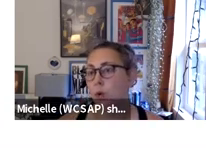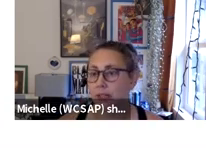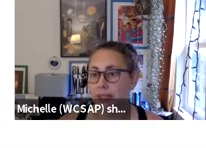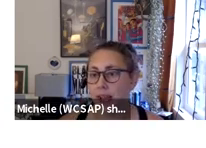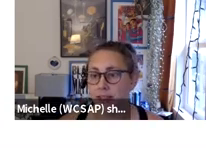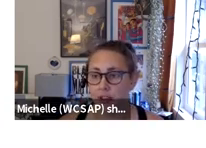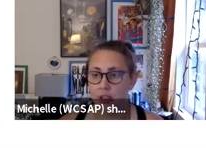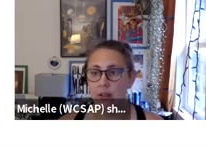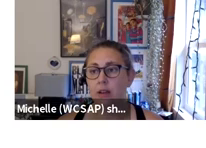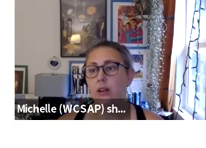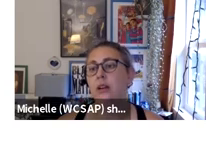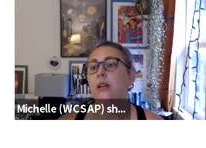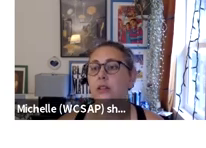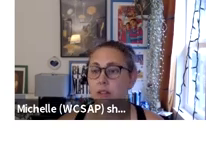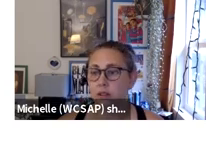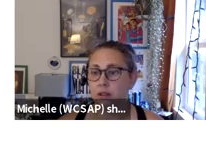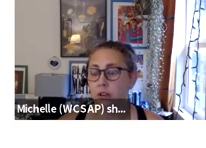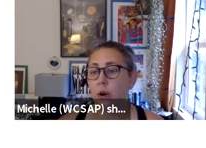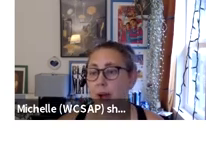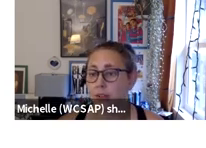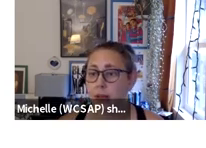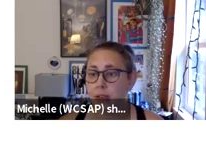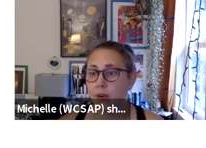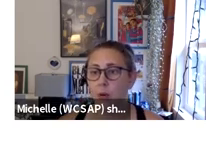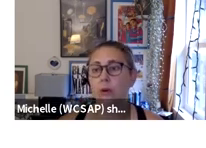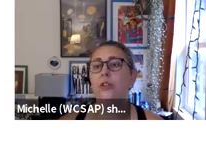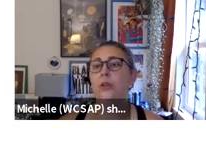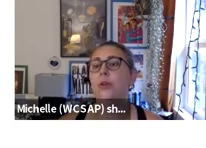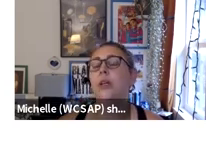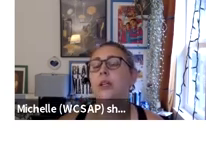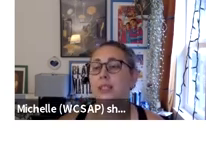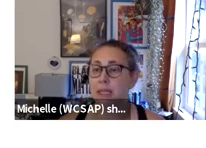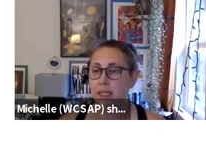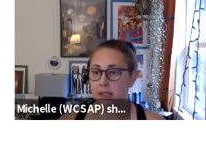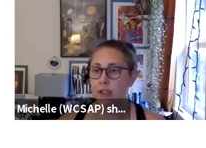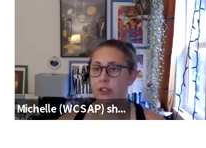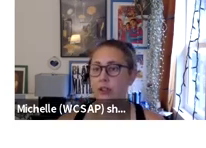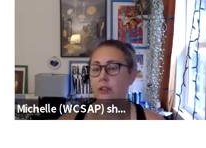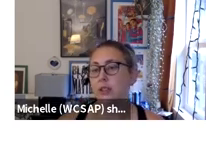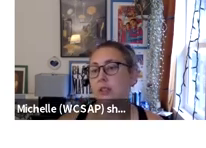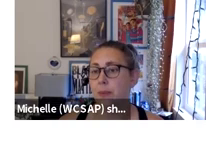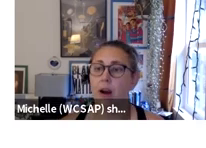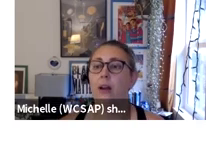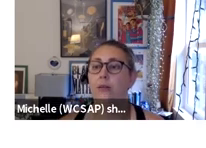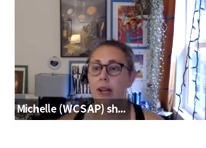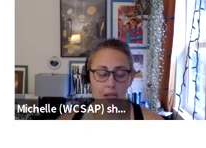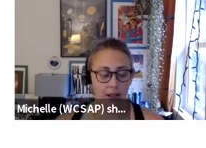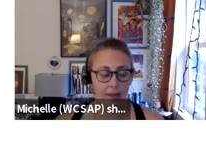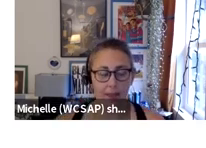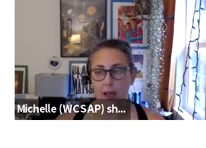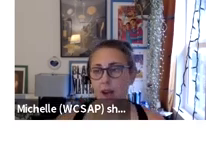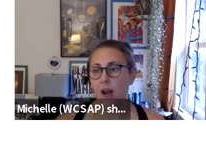were told at the gas station to go back to Mexico or to speak English because this is America,